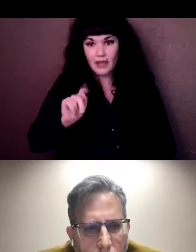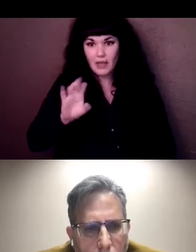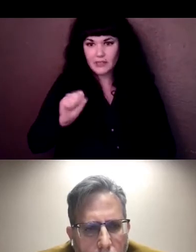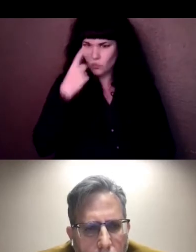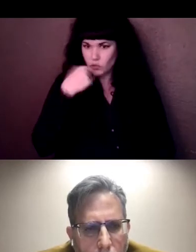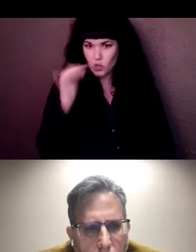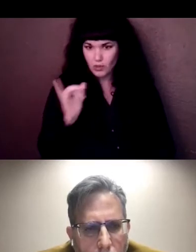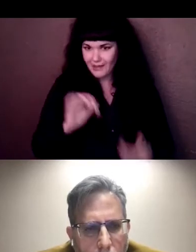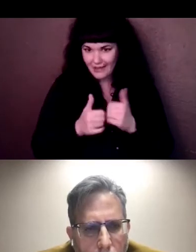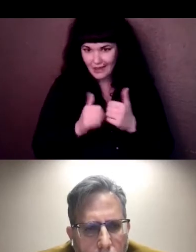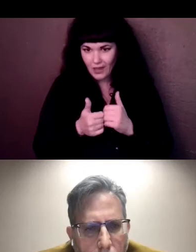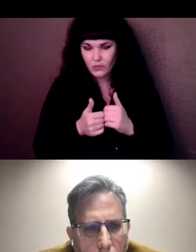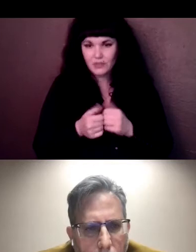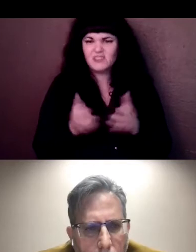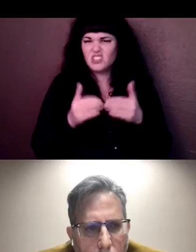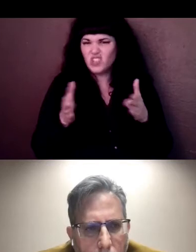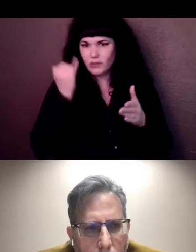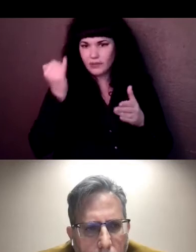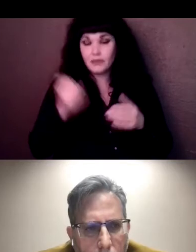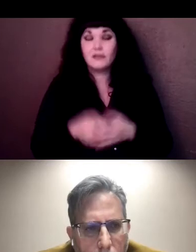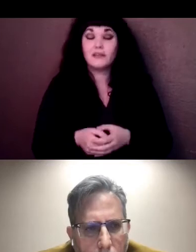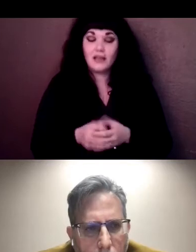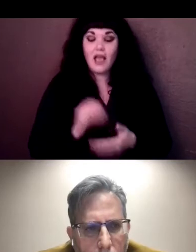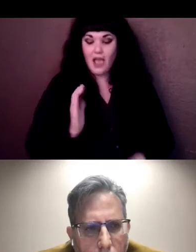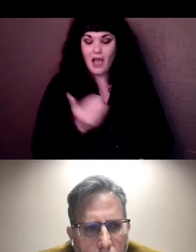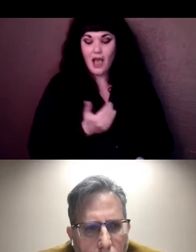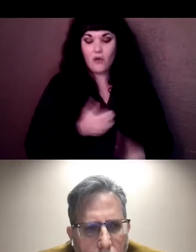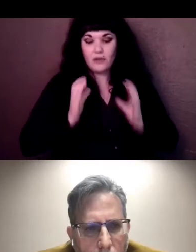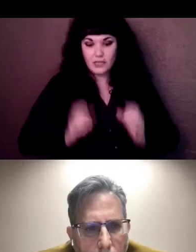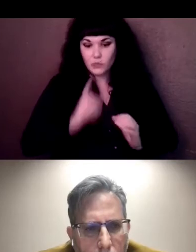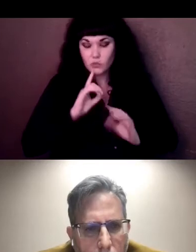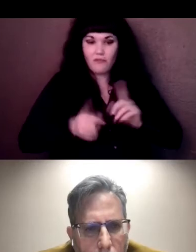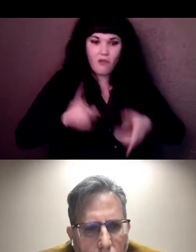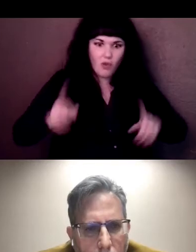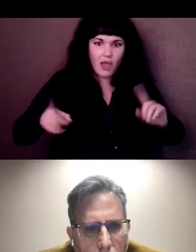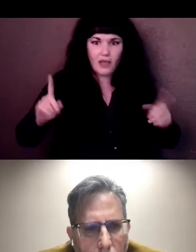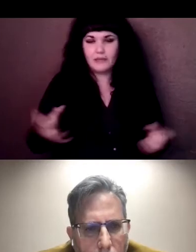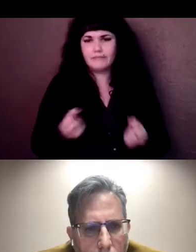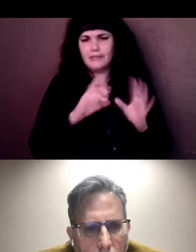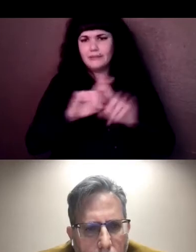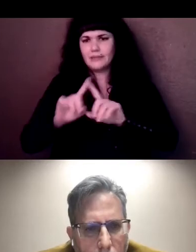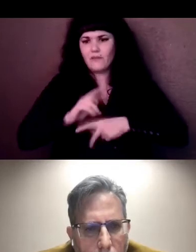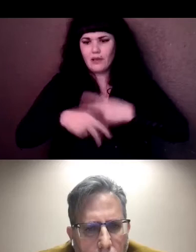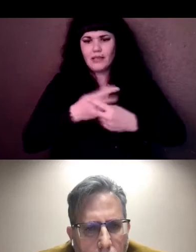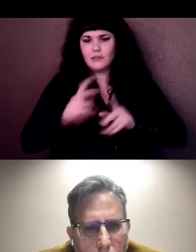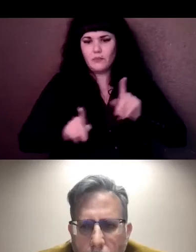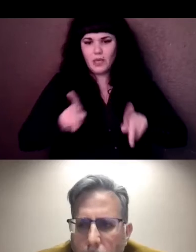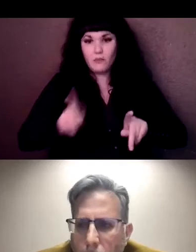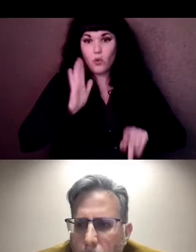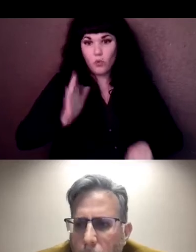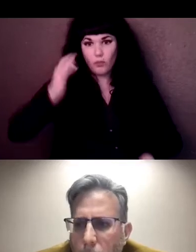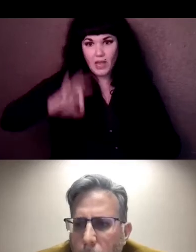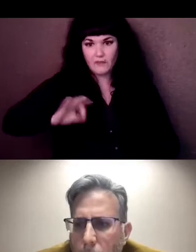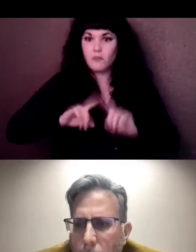of variety with our customers and a ton of people that could potentially benefit, but this is just one example to kind of get your mind thinking of who might be